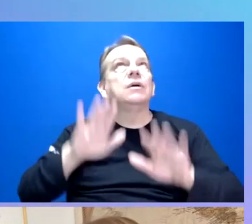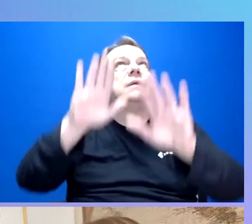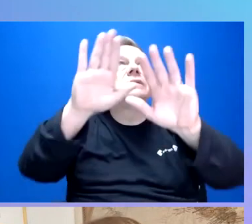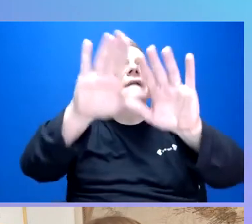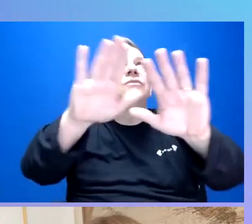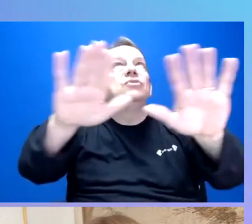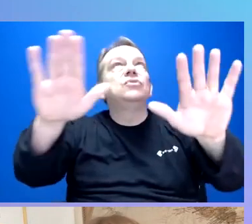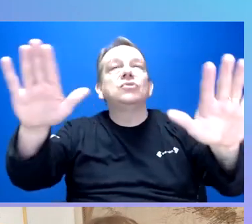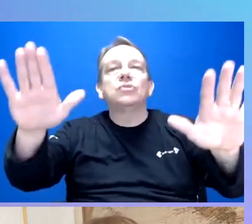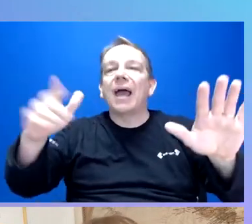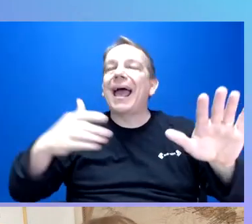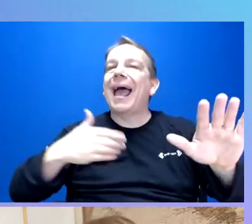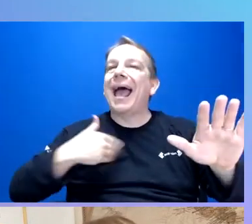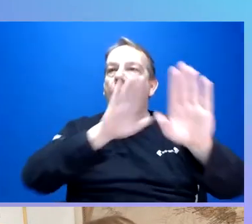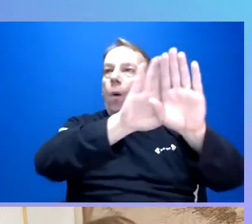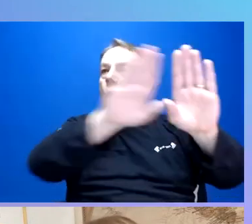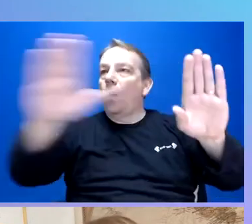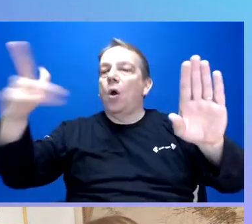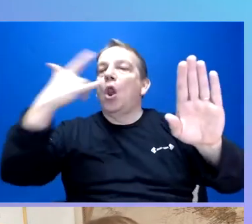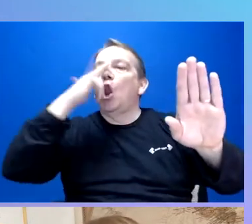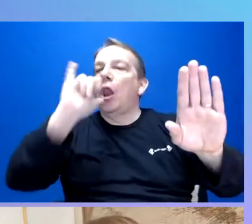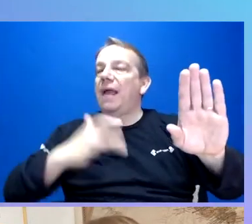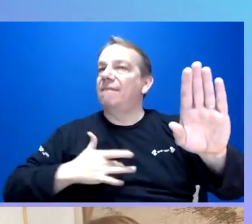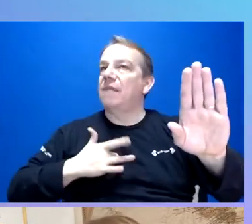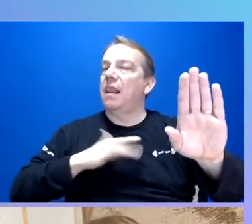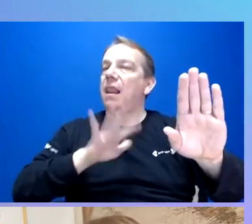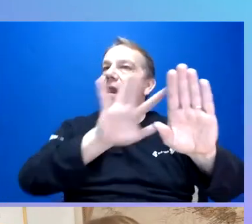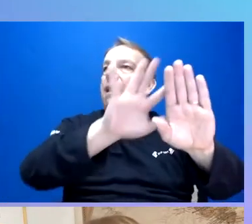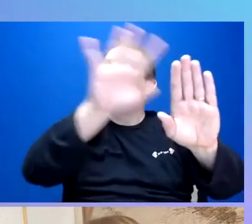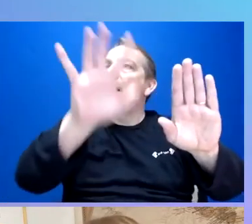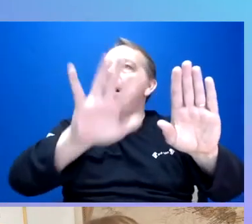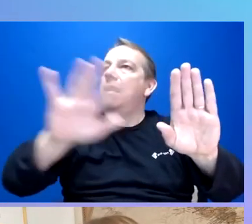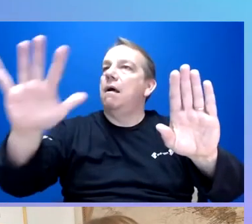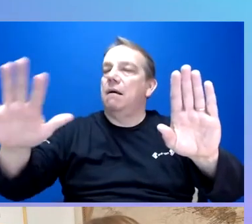iron molding on the original stove.